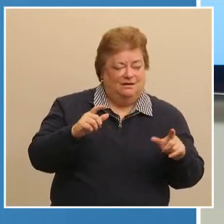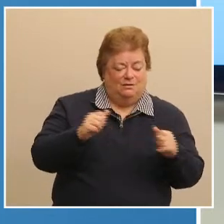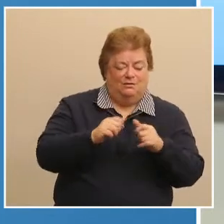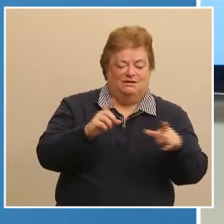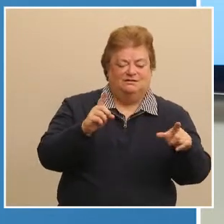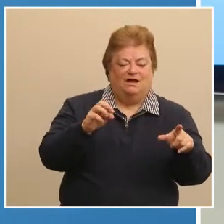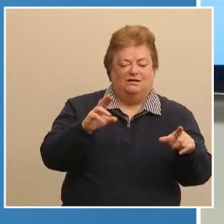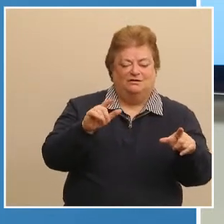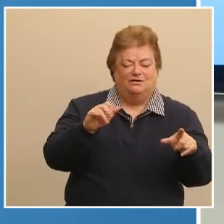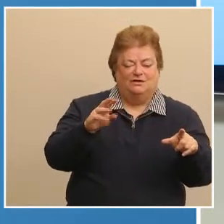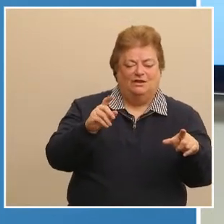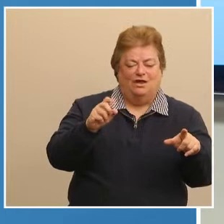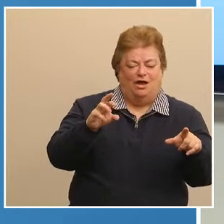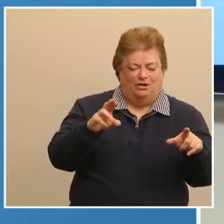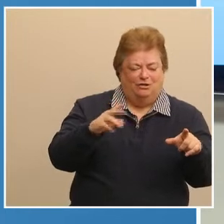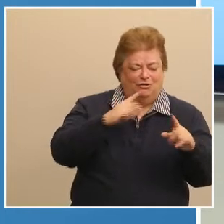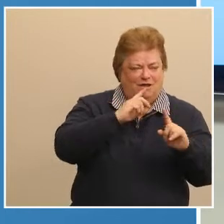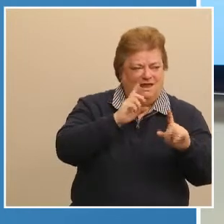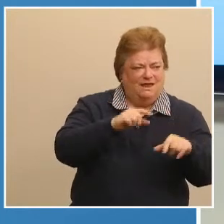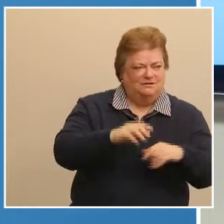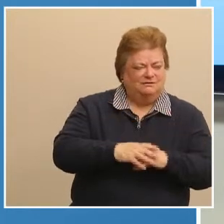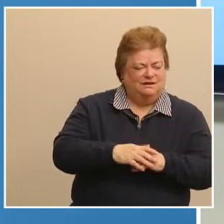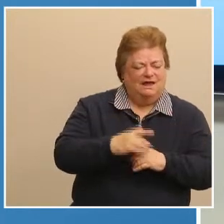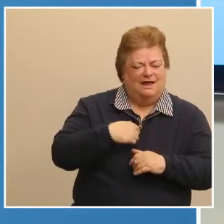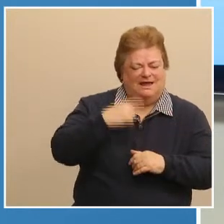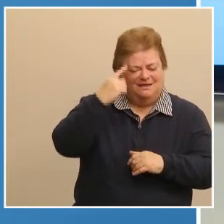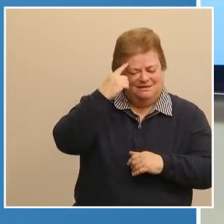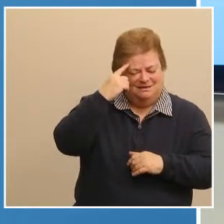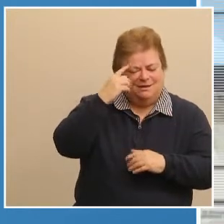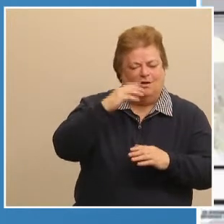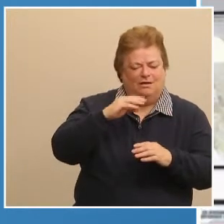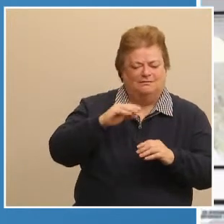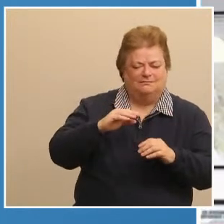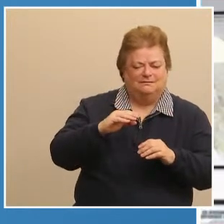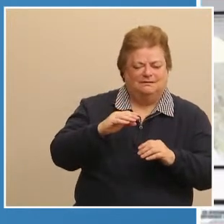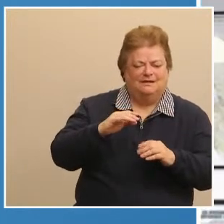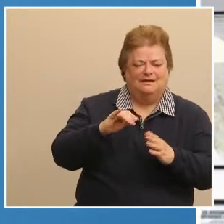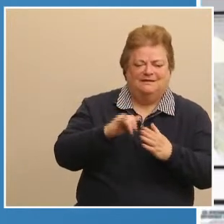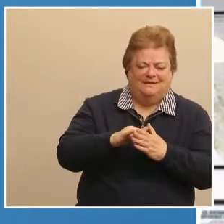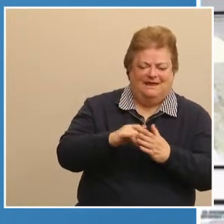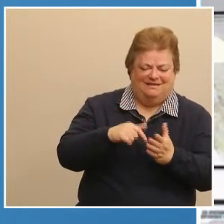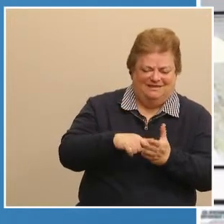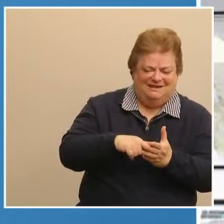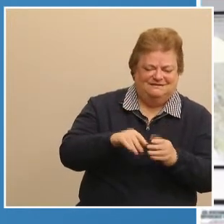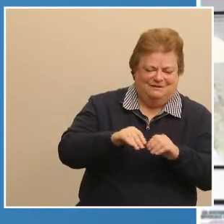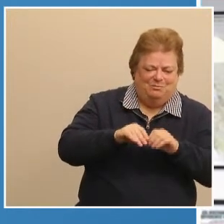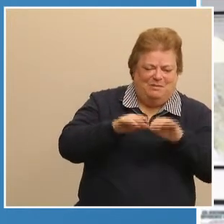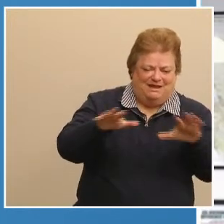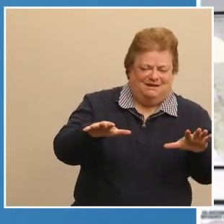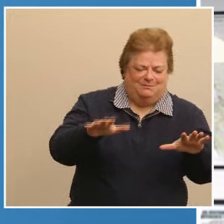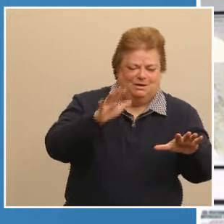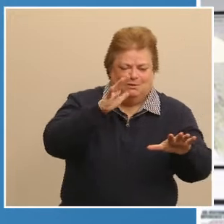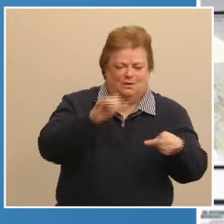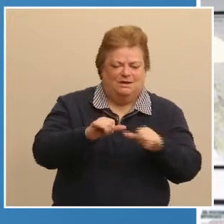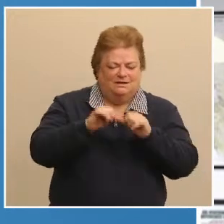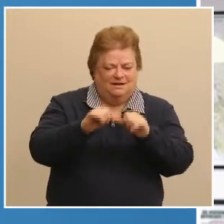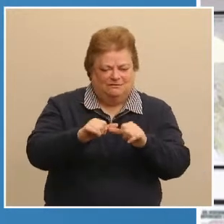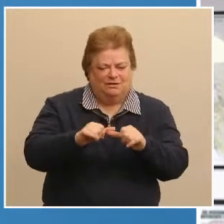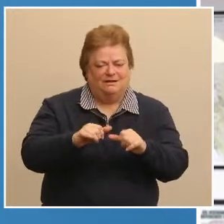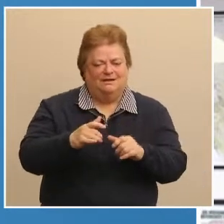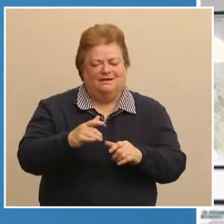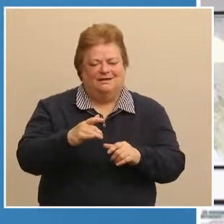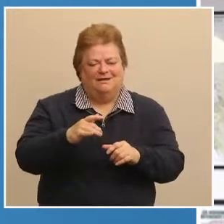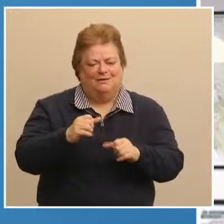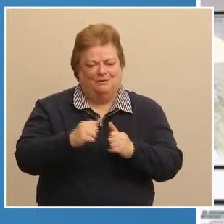Well, I think it's hopefully clear by now that this pandemic will continue to be a course of twists and turns.